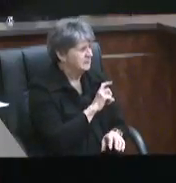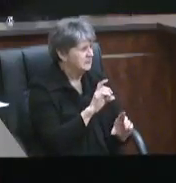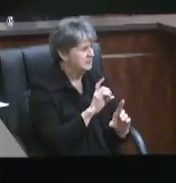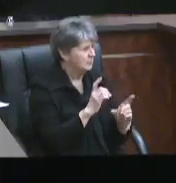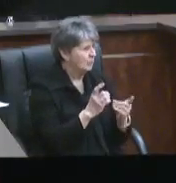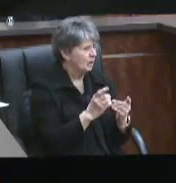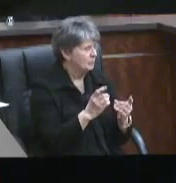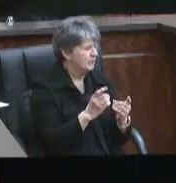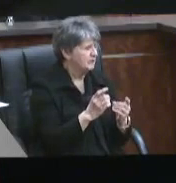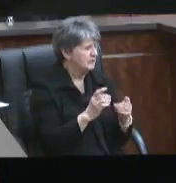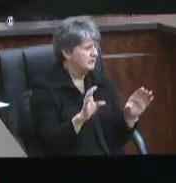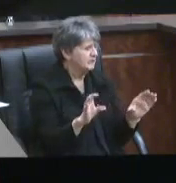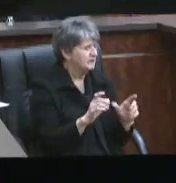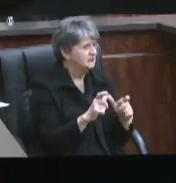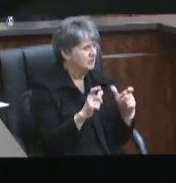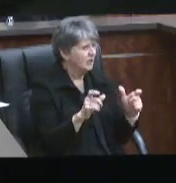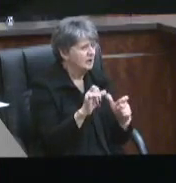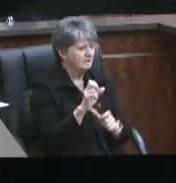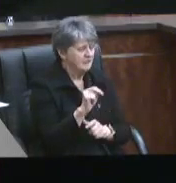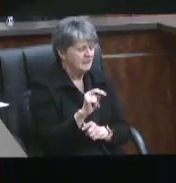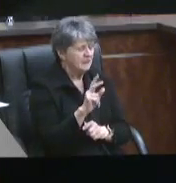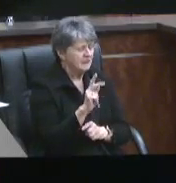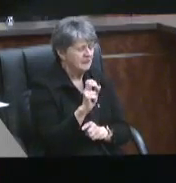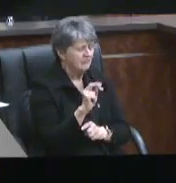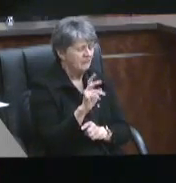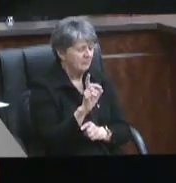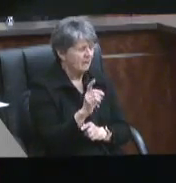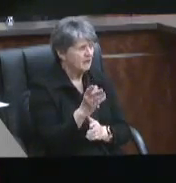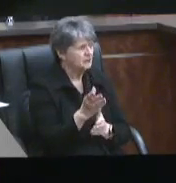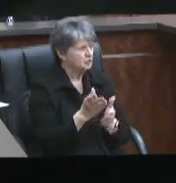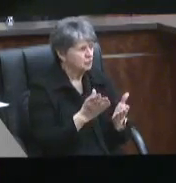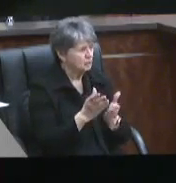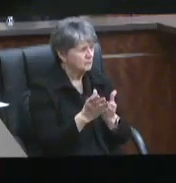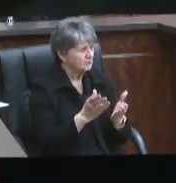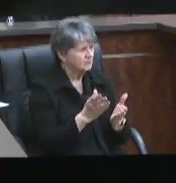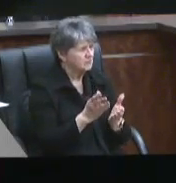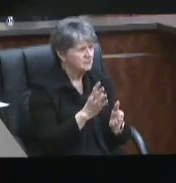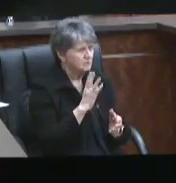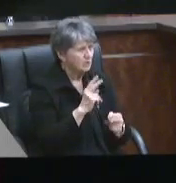of in-kind services. When we talk about